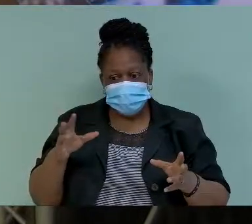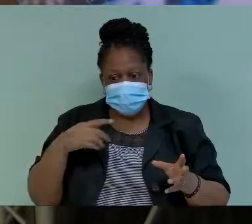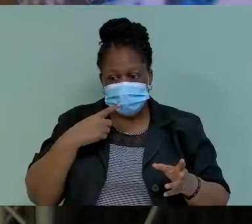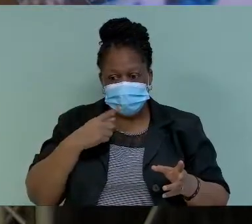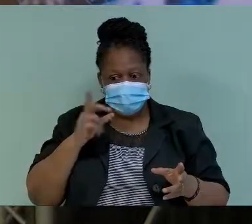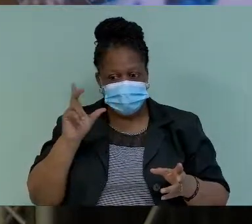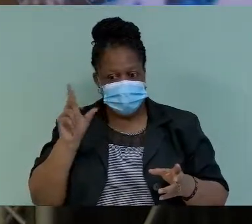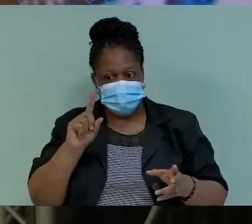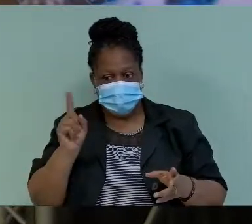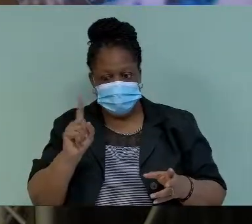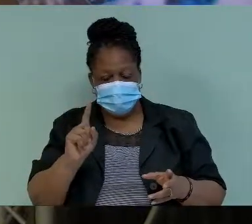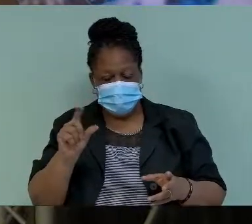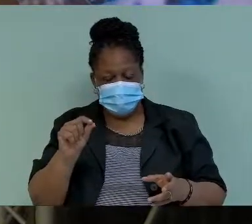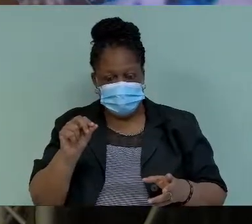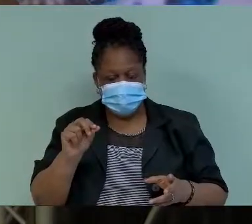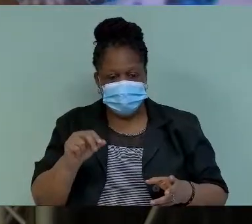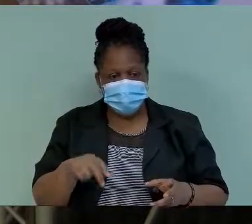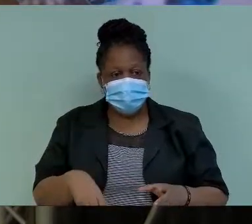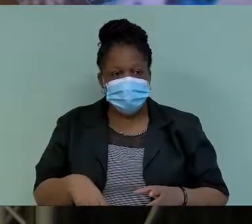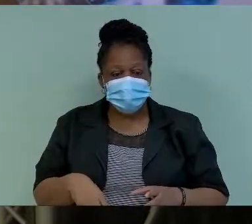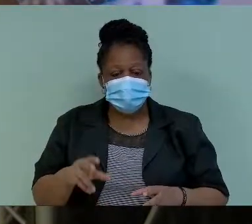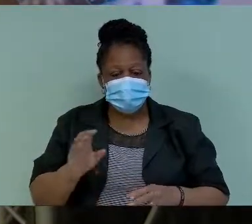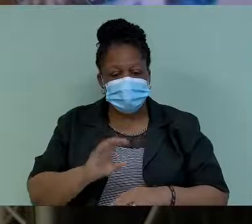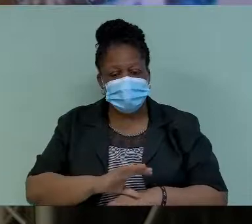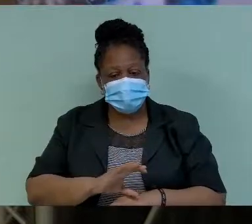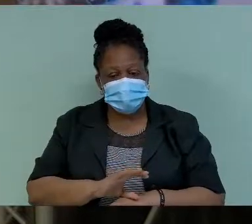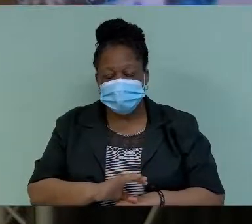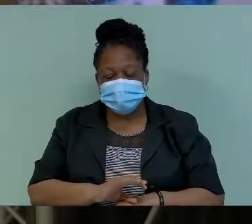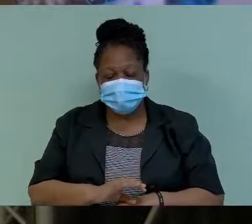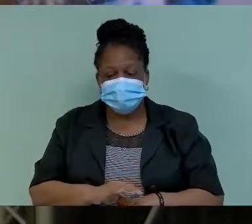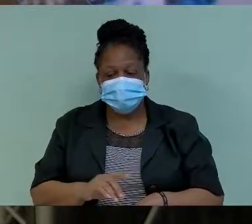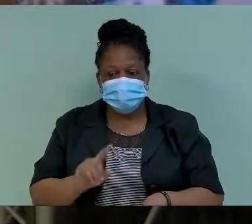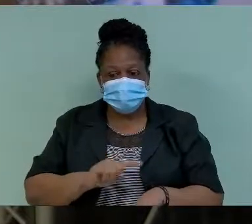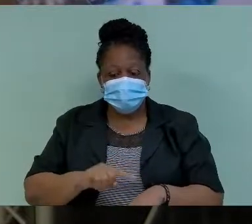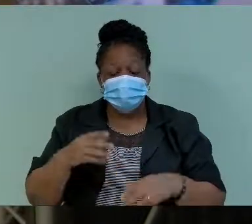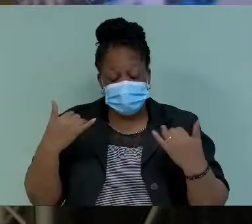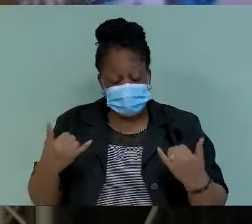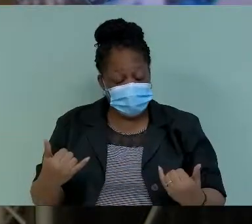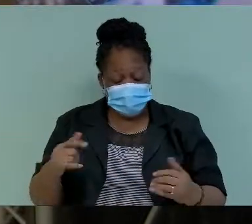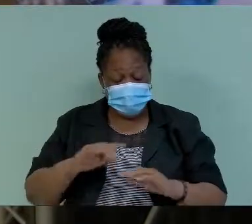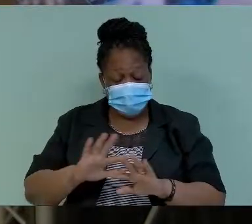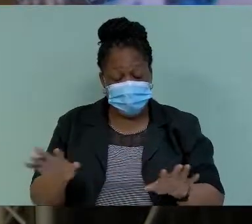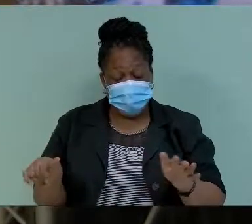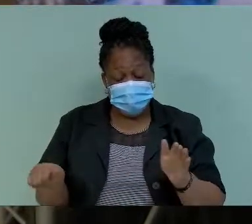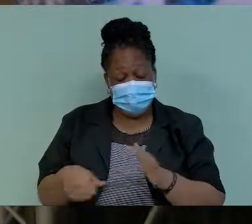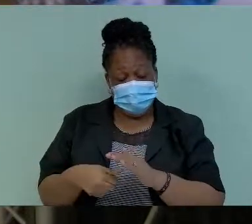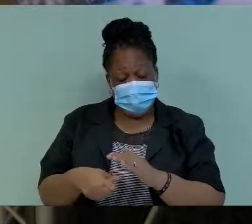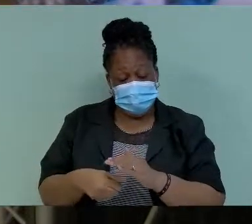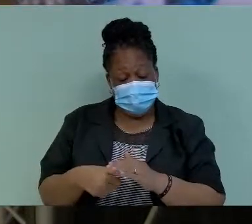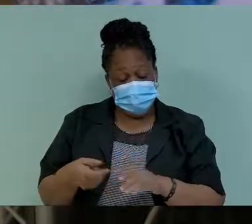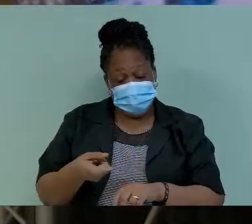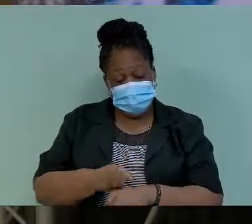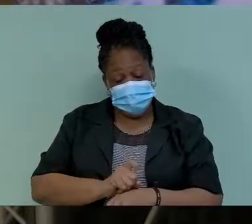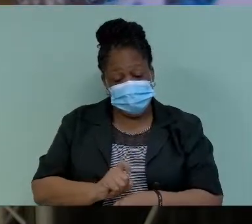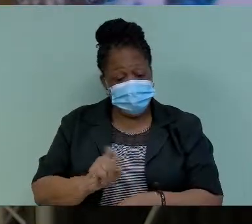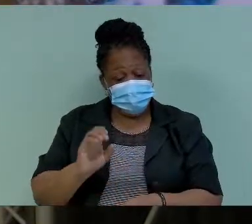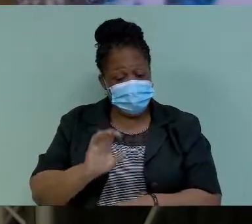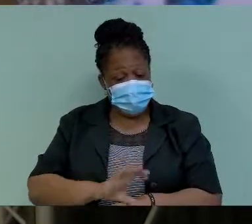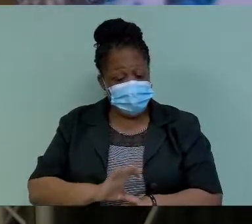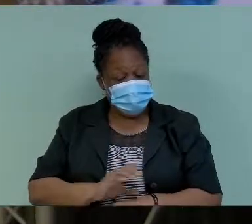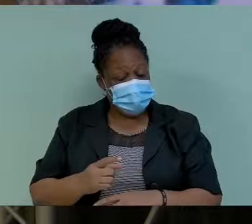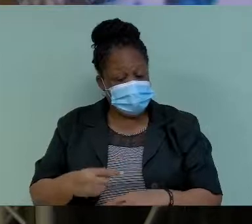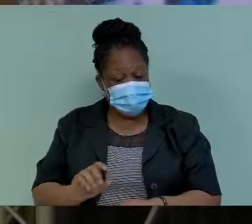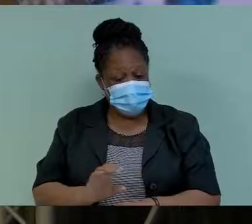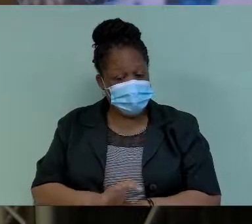did not have to hide in catacombs as they did in Alexandria, or in caves as John did on the Isle